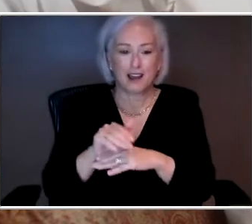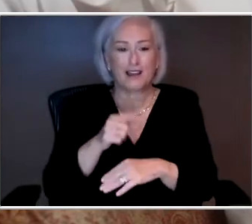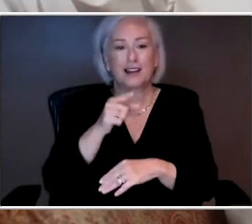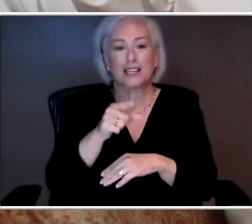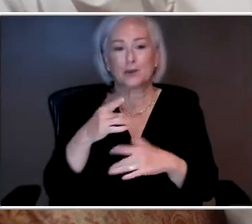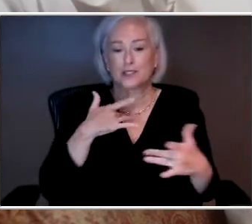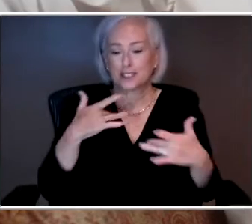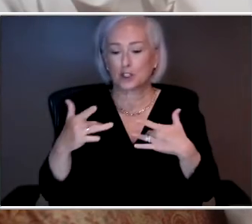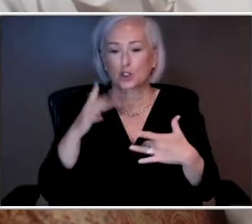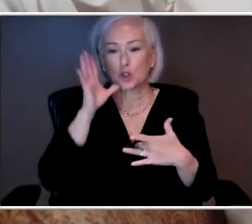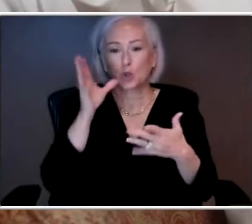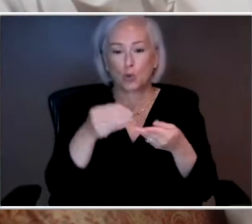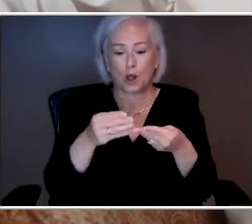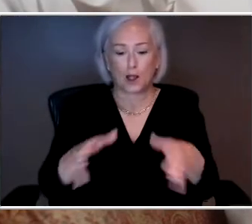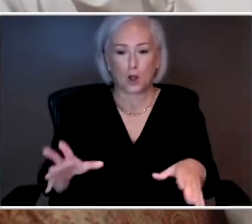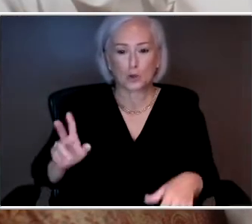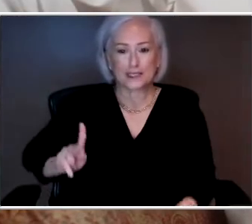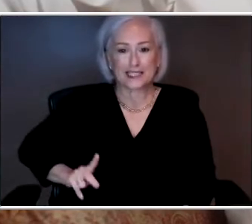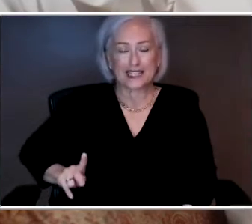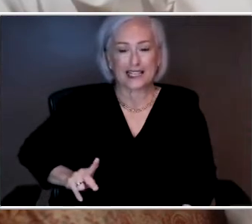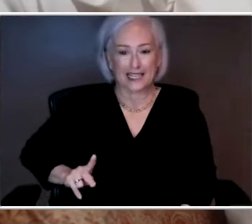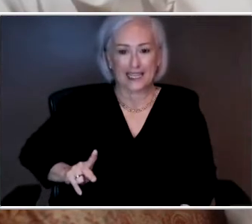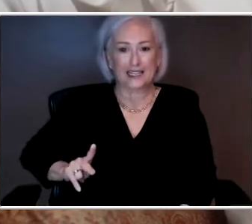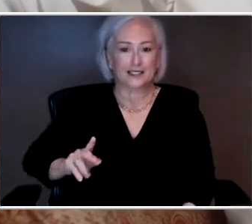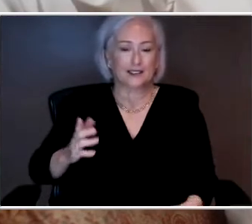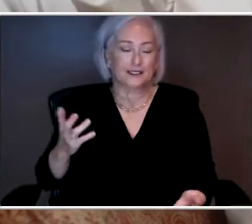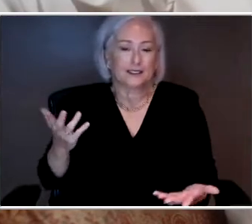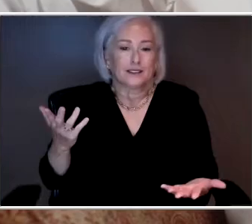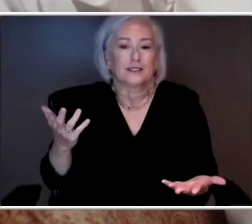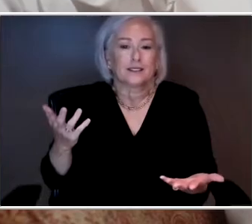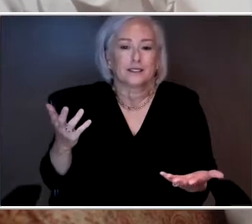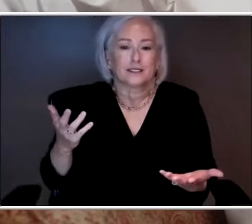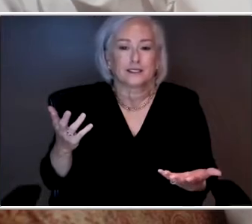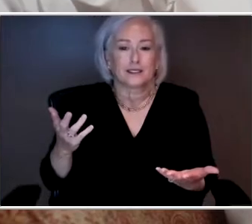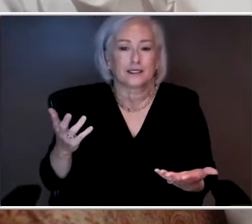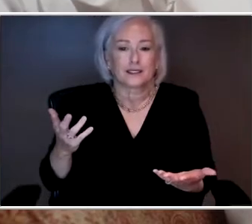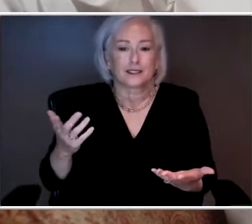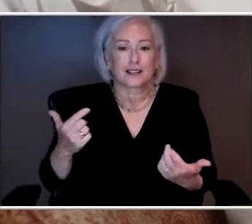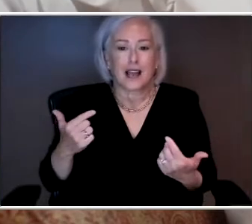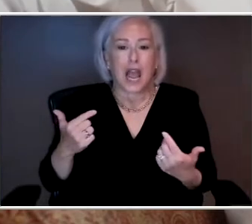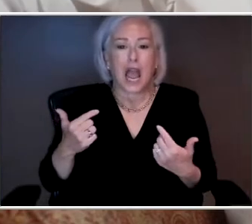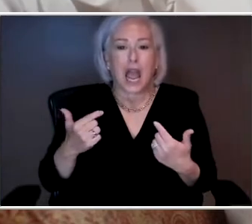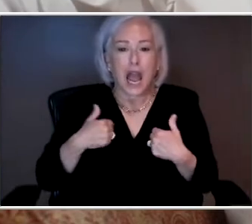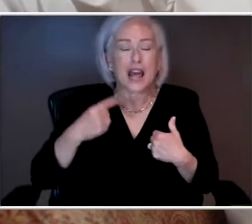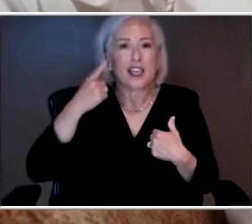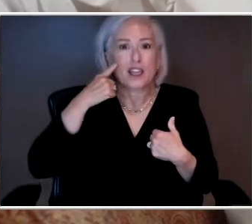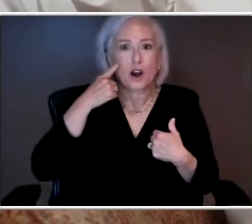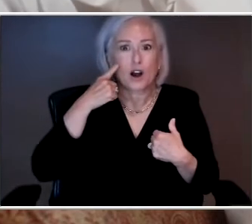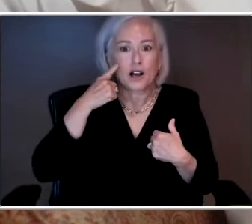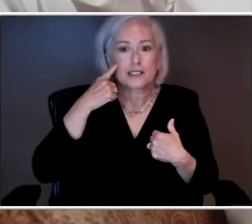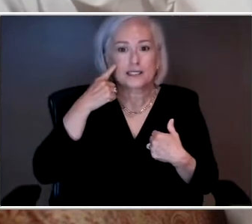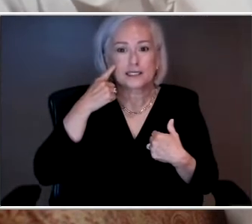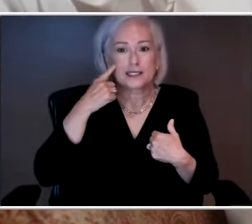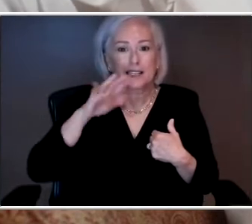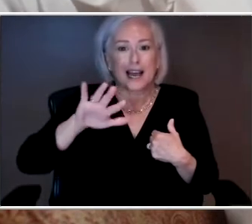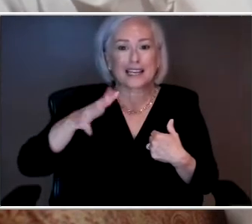kidney, because I just know I did die, I guess, kind of, and they brought me